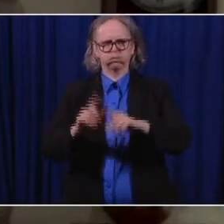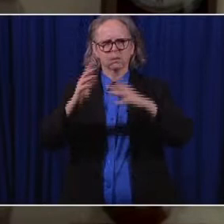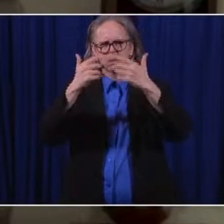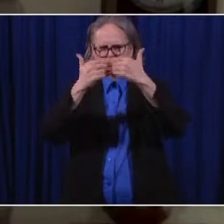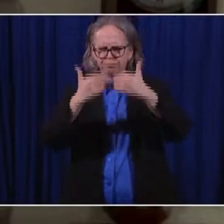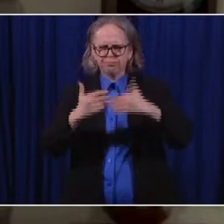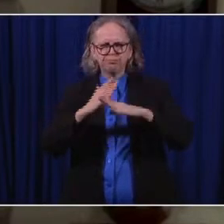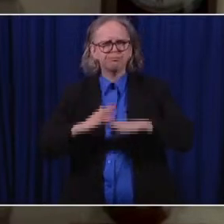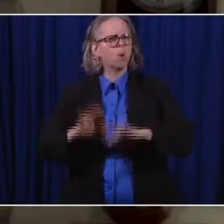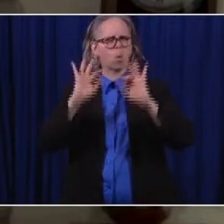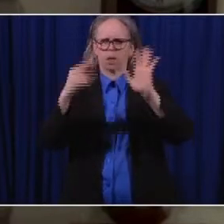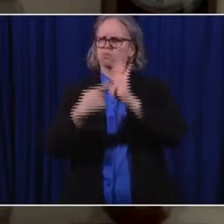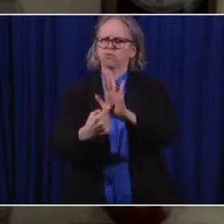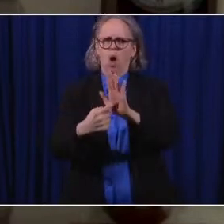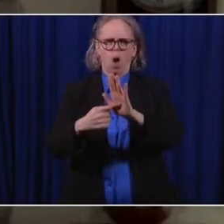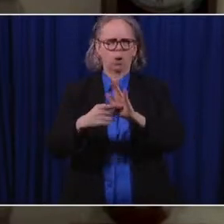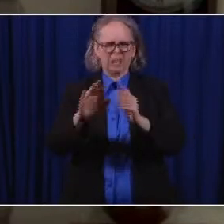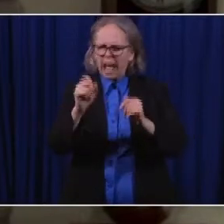You can see how many